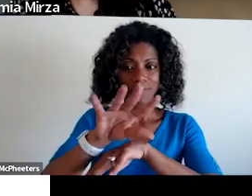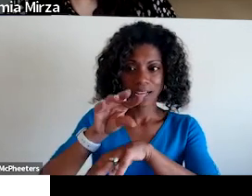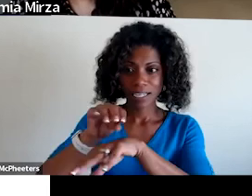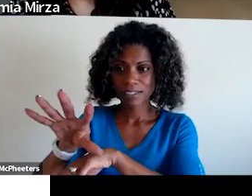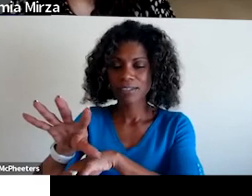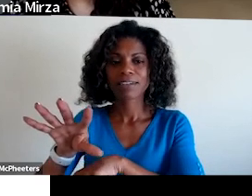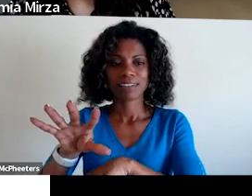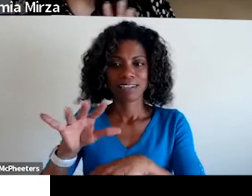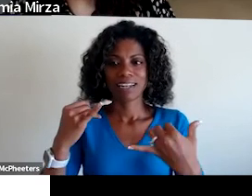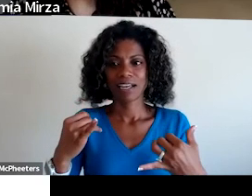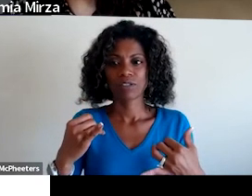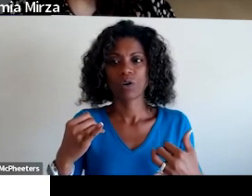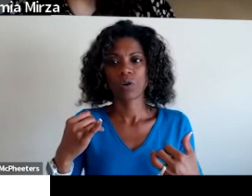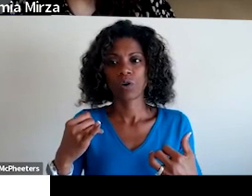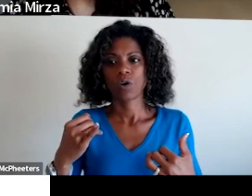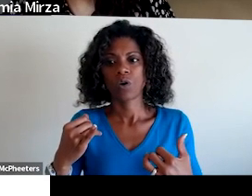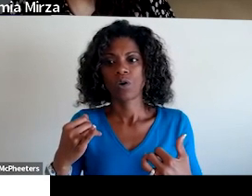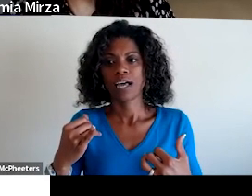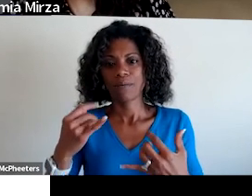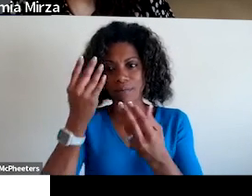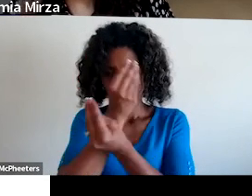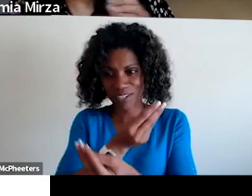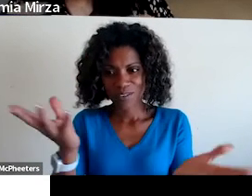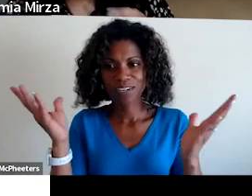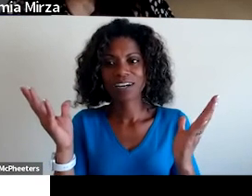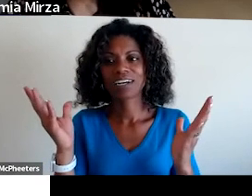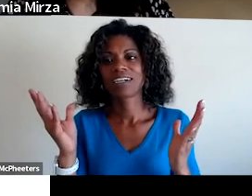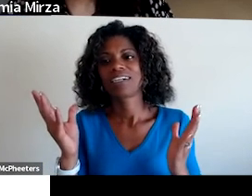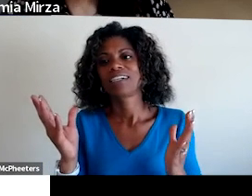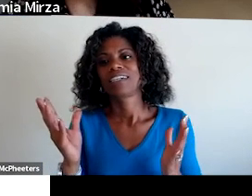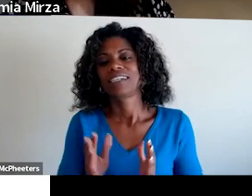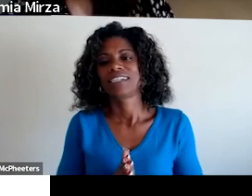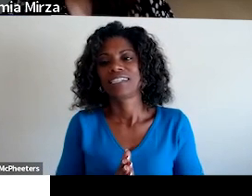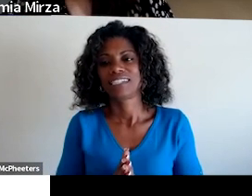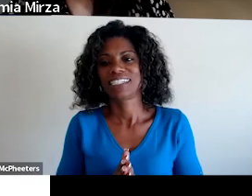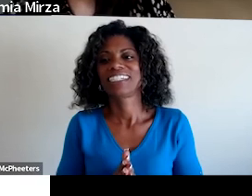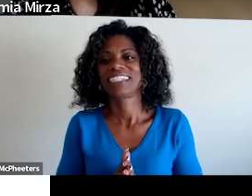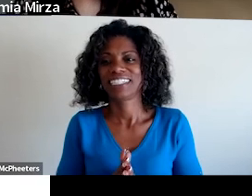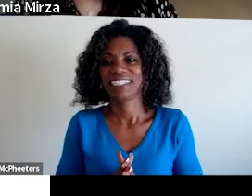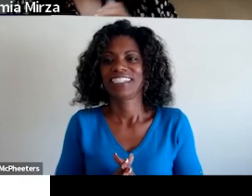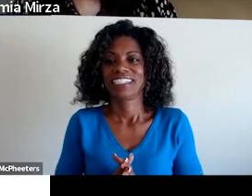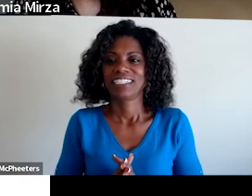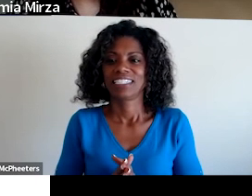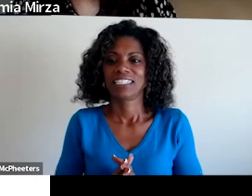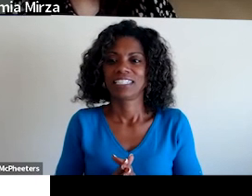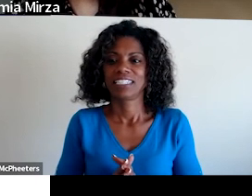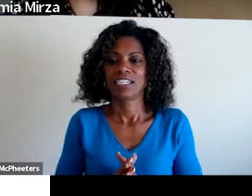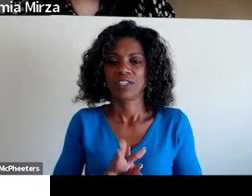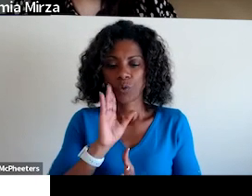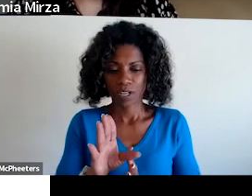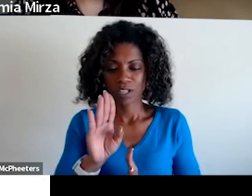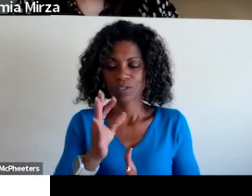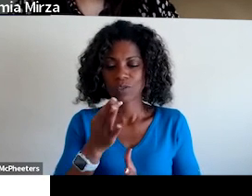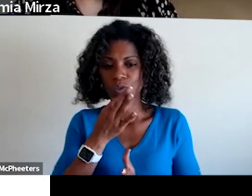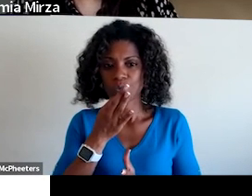well? So I'm giving you all a shout out that and some insider information that there will be a refresh coming